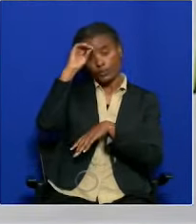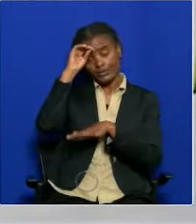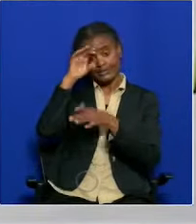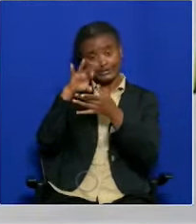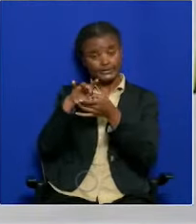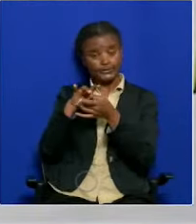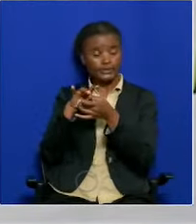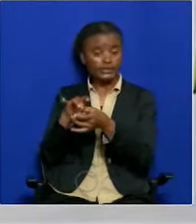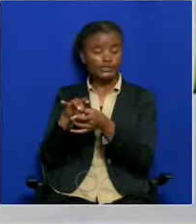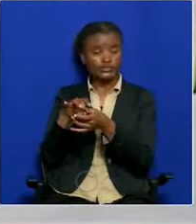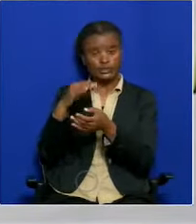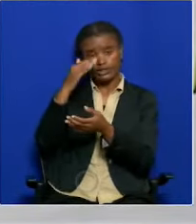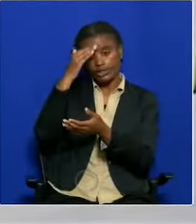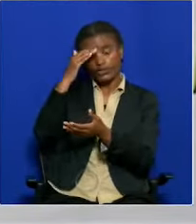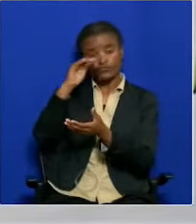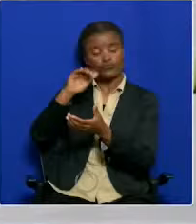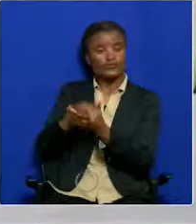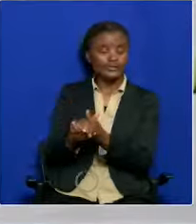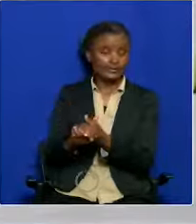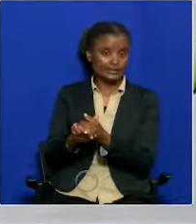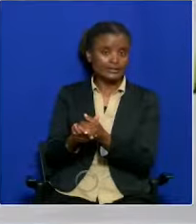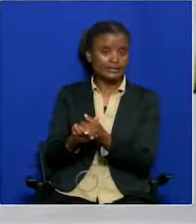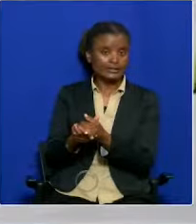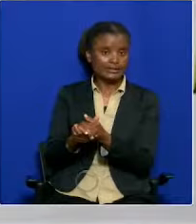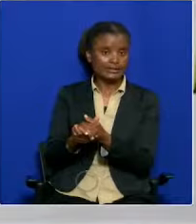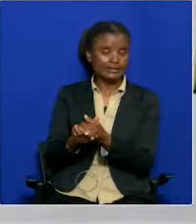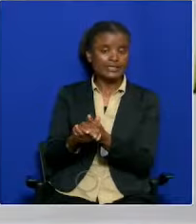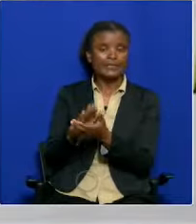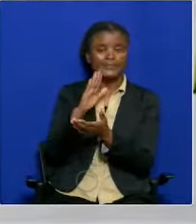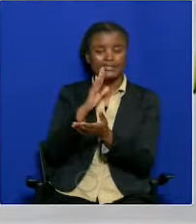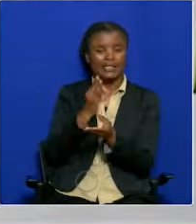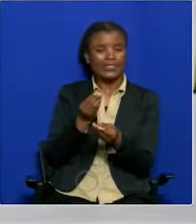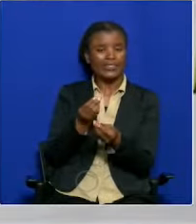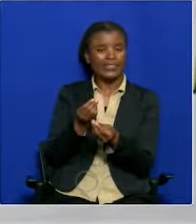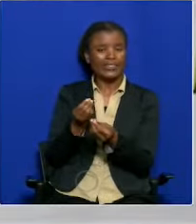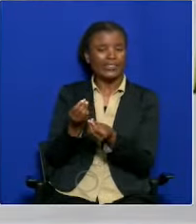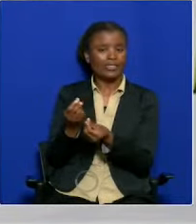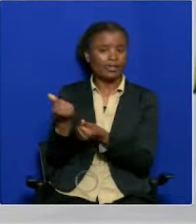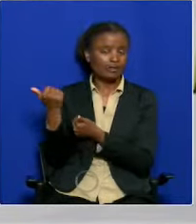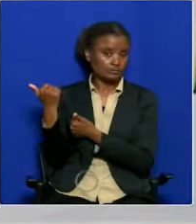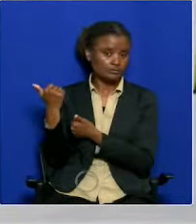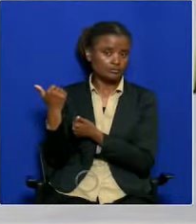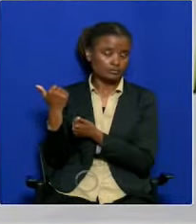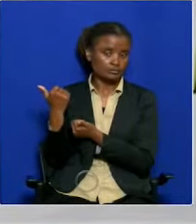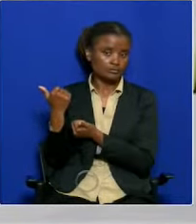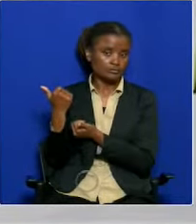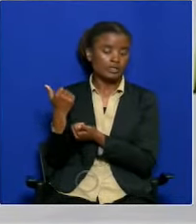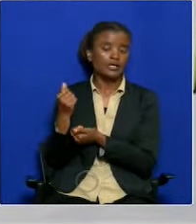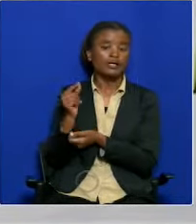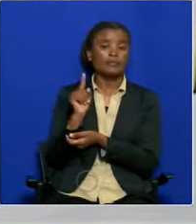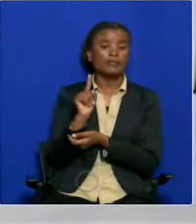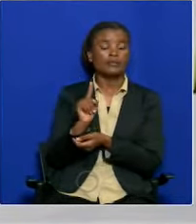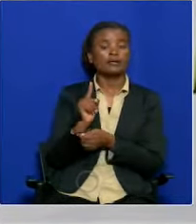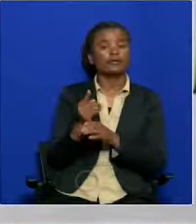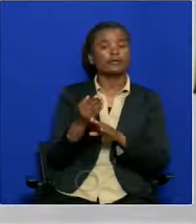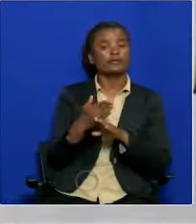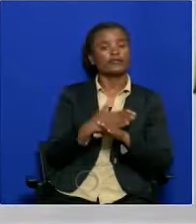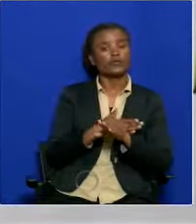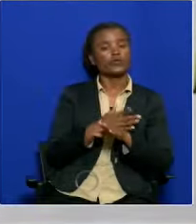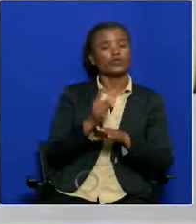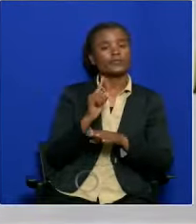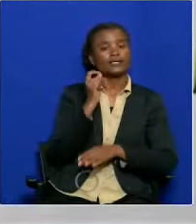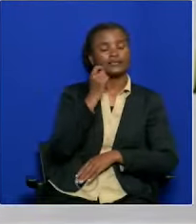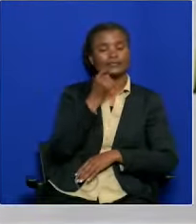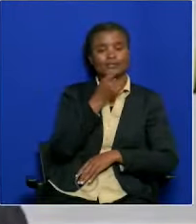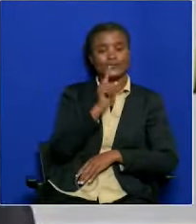these kind of things make it to erode. But as I said, how did it happen? It didn't happen like